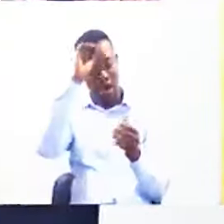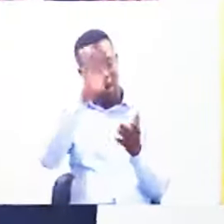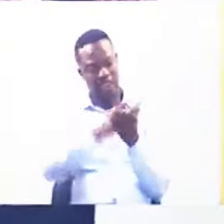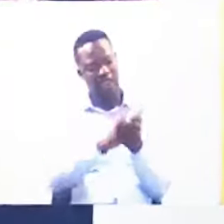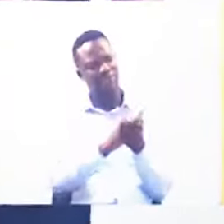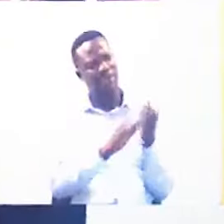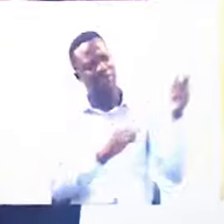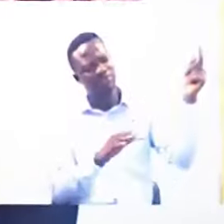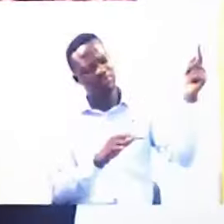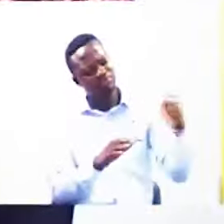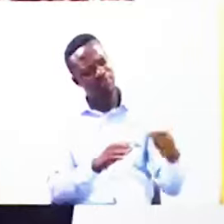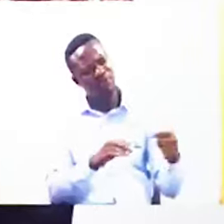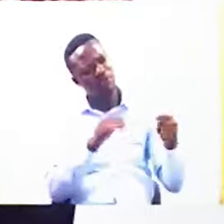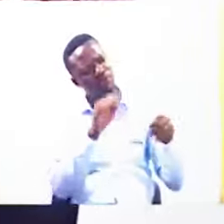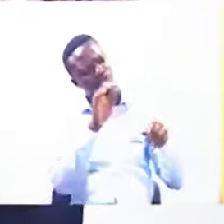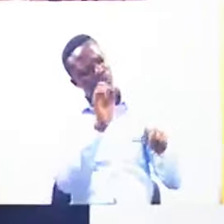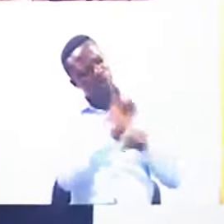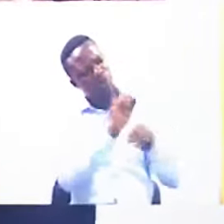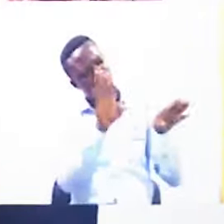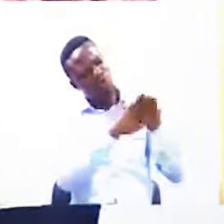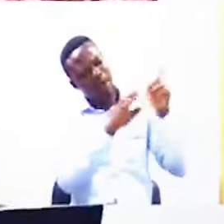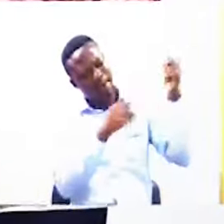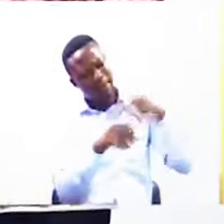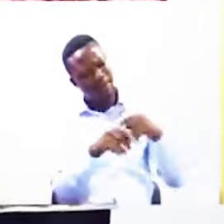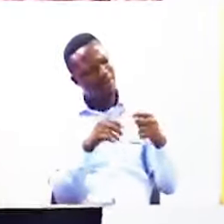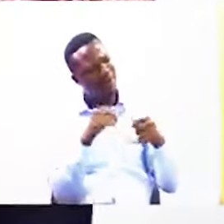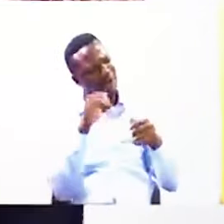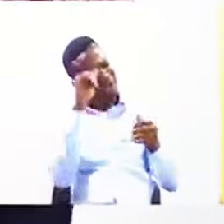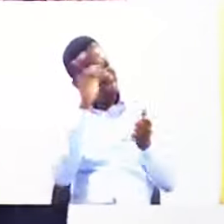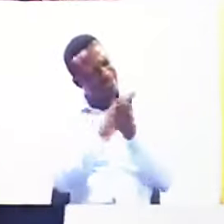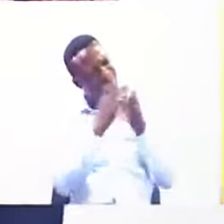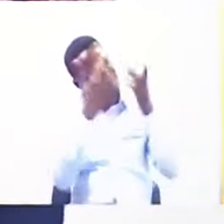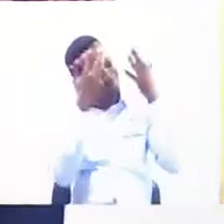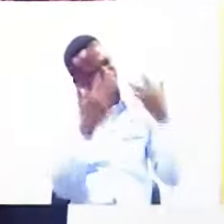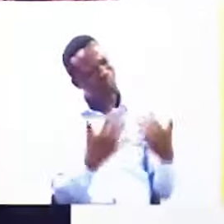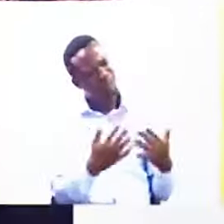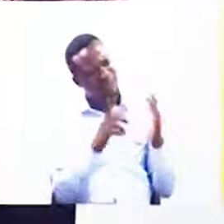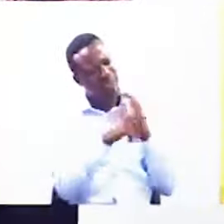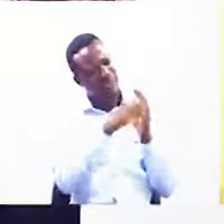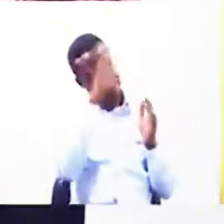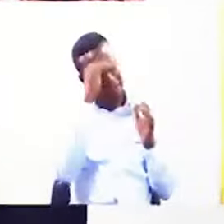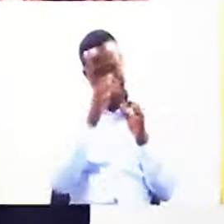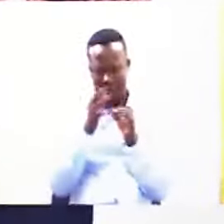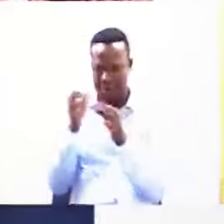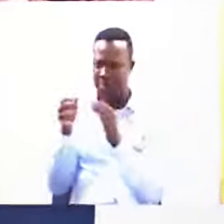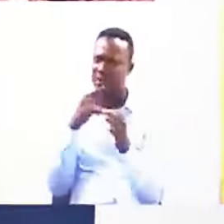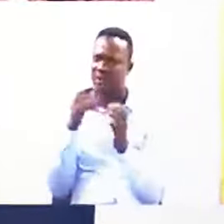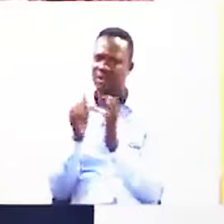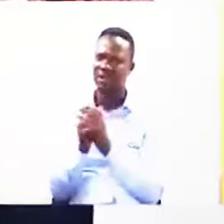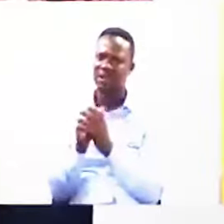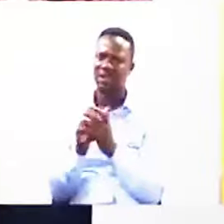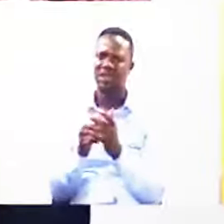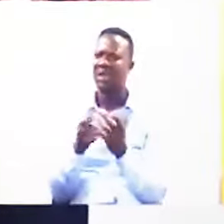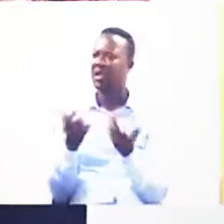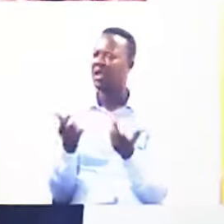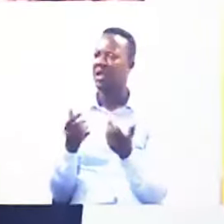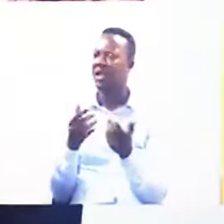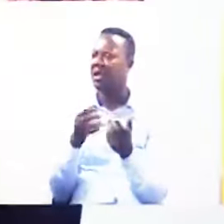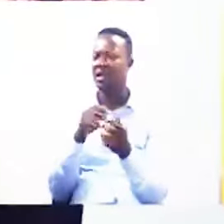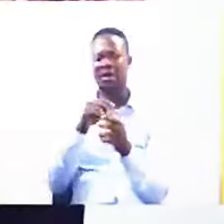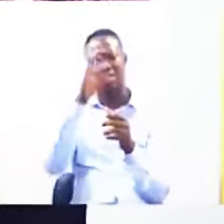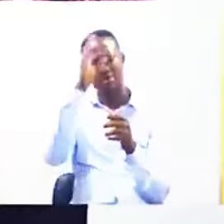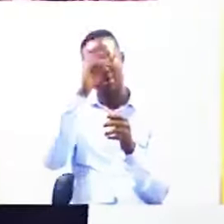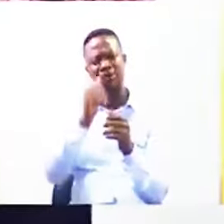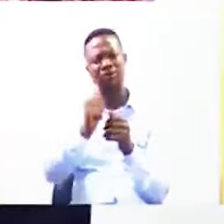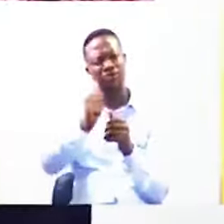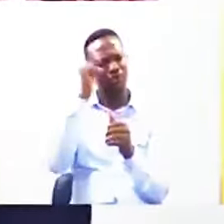or Bayana, Nukun, Nenima, some, and will be sons. At the and the man explained that Naboth would not give me the vineyard and all